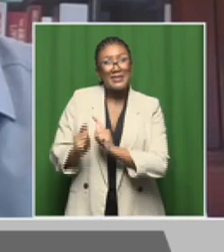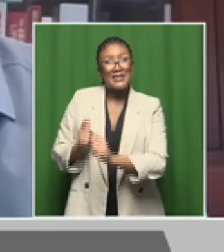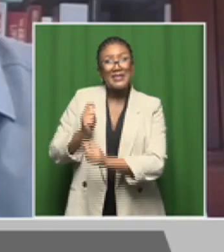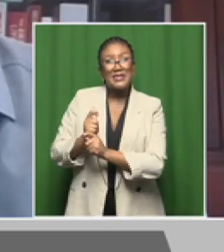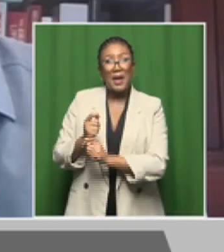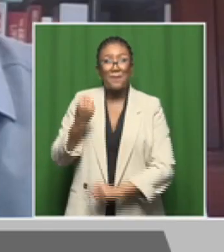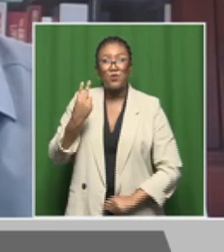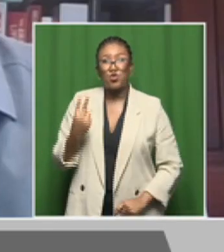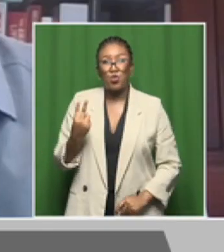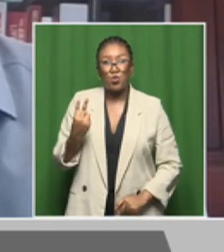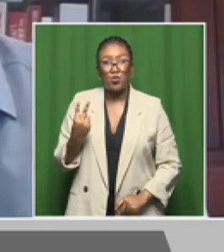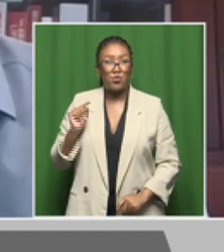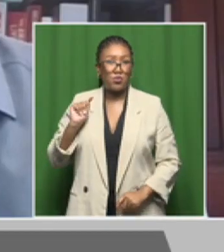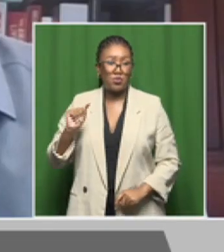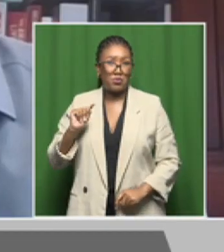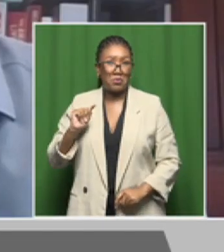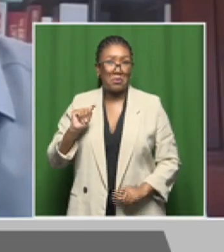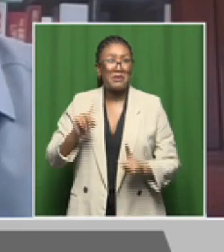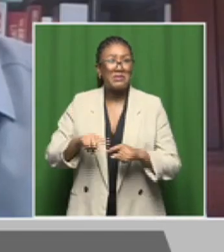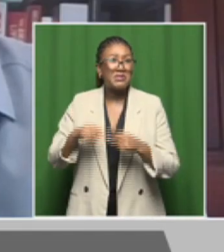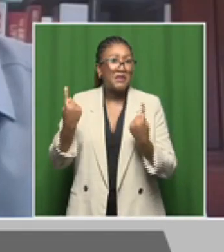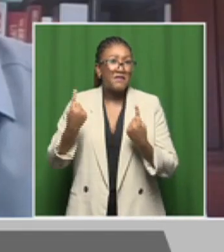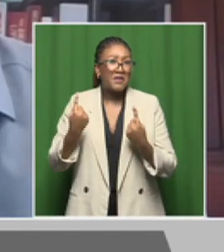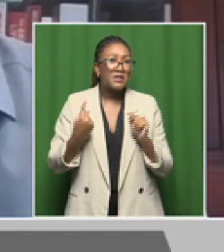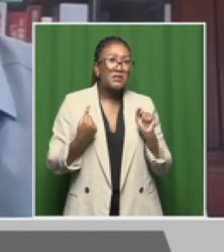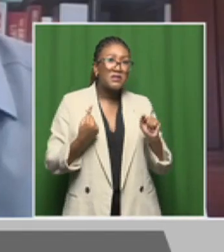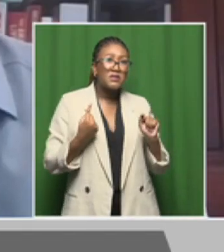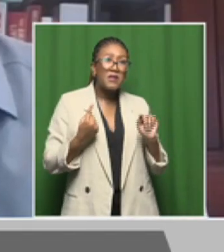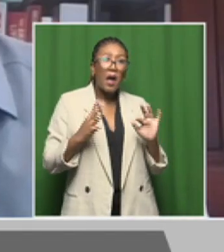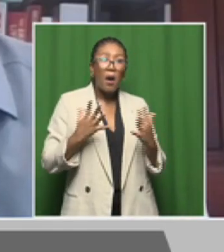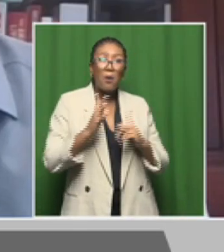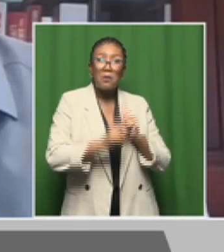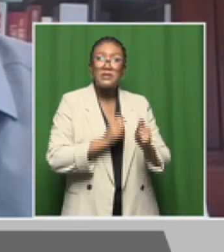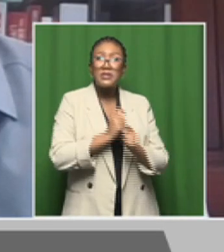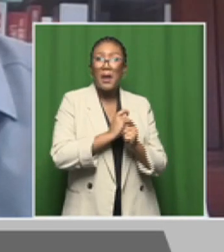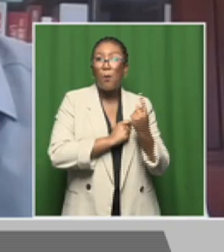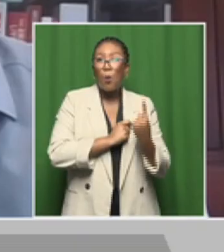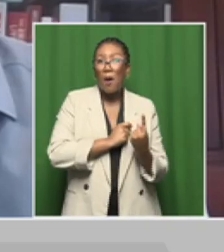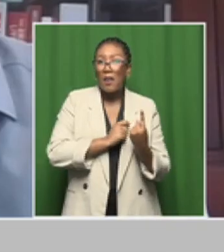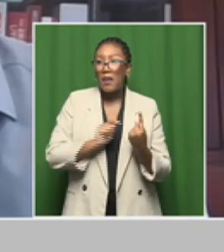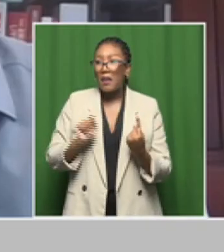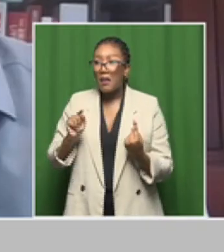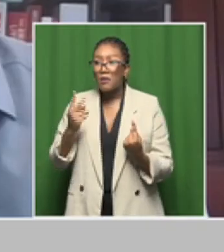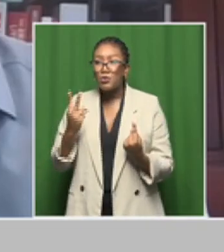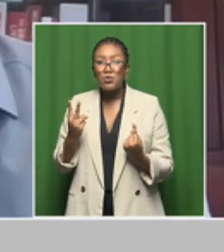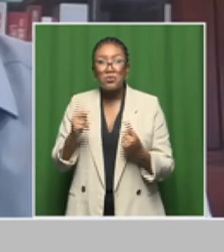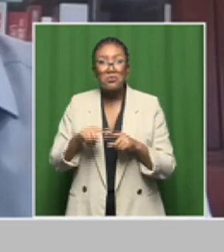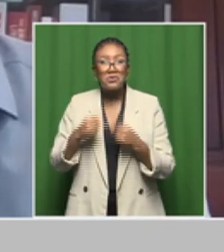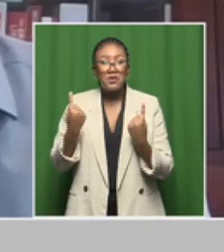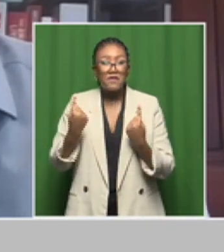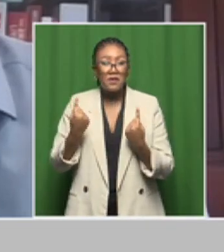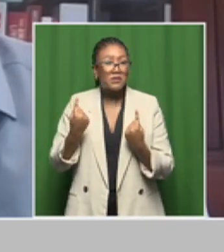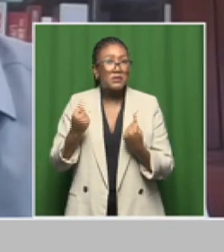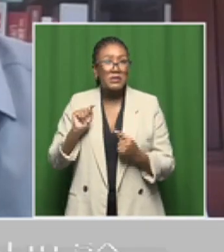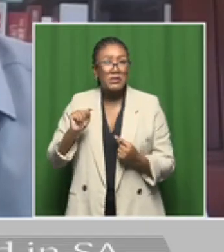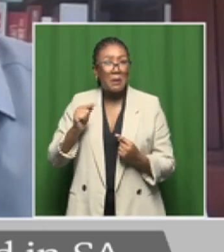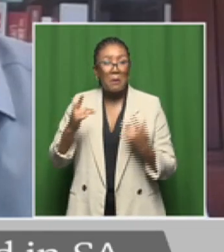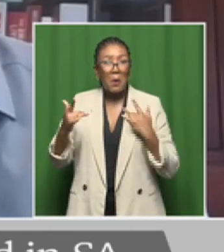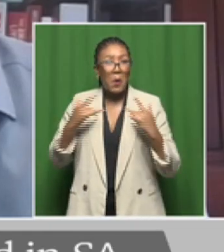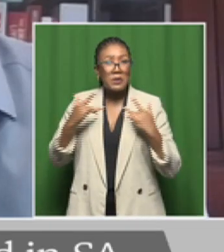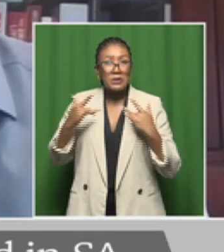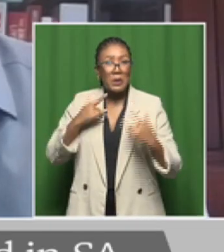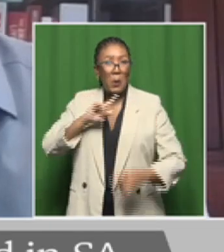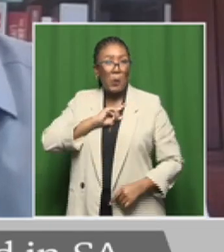in particular. How does it differ from type 1? And of course, why should we be concerned as South Africa in